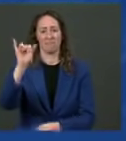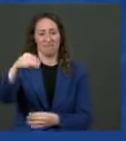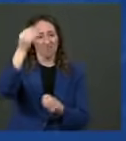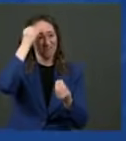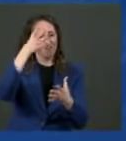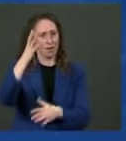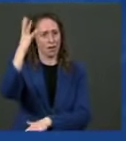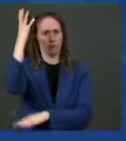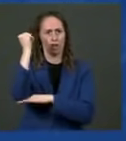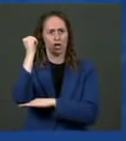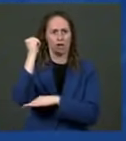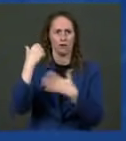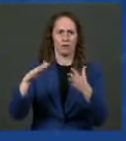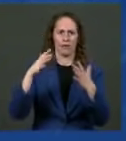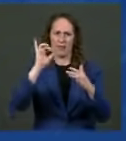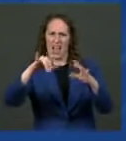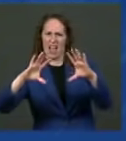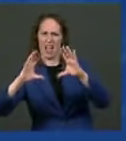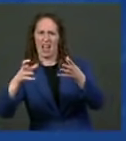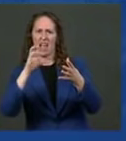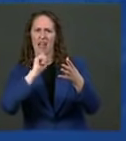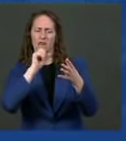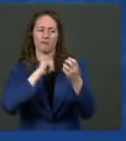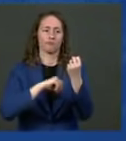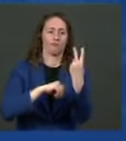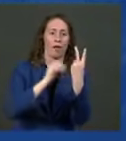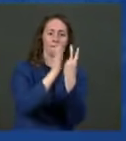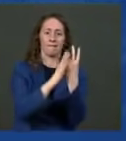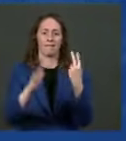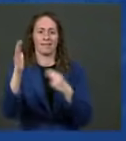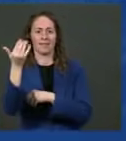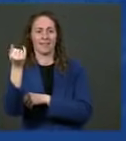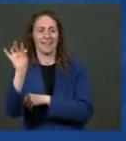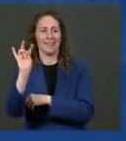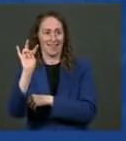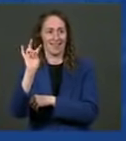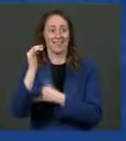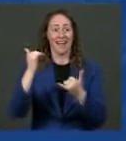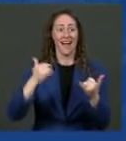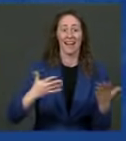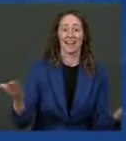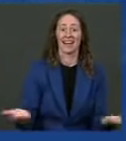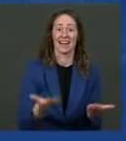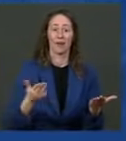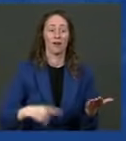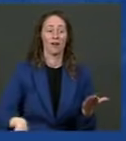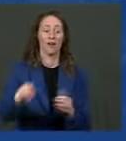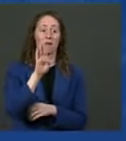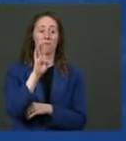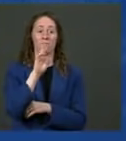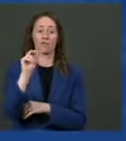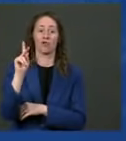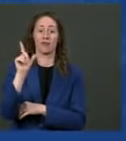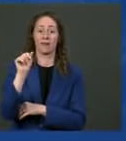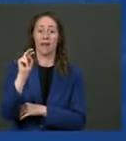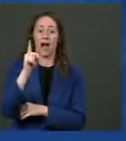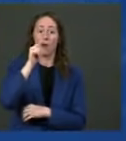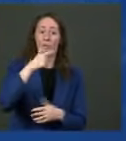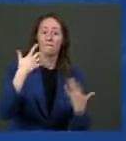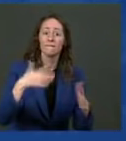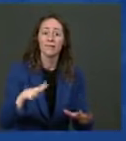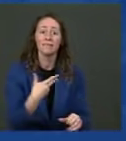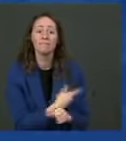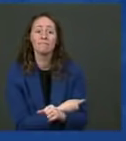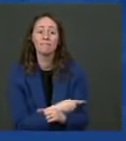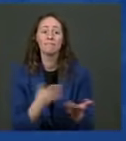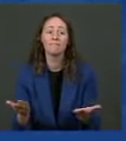ages of 12 and 17. And for students here at Brooklyn, once you all get vaccinated, you're invited to a special visit at the White